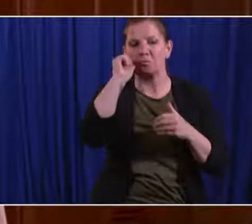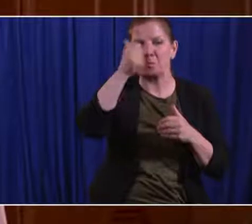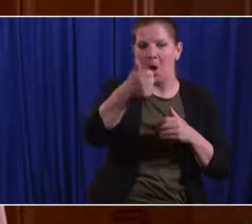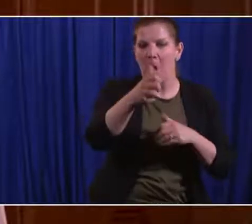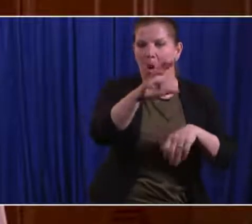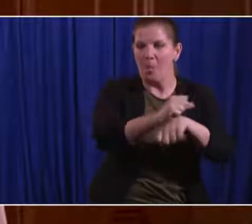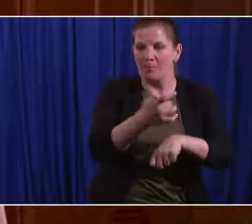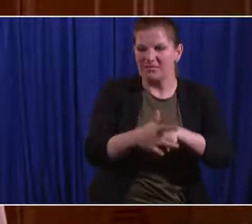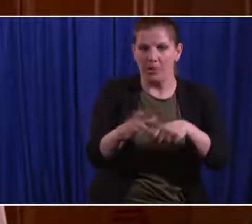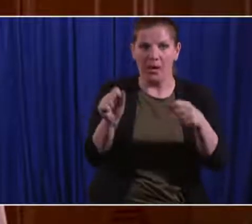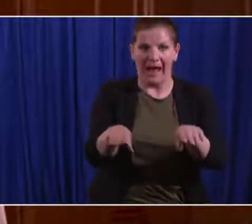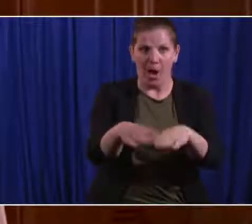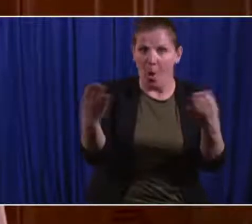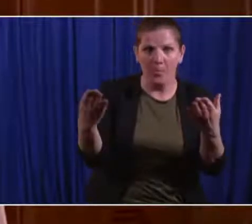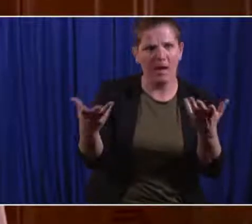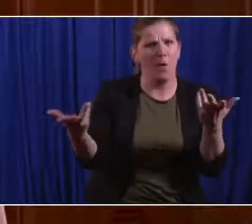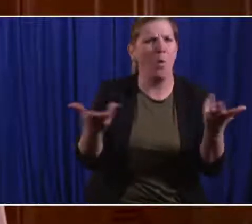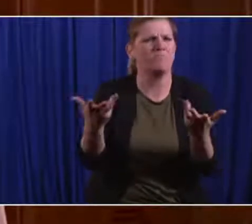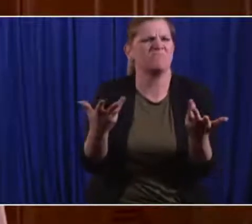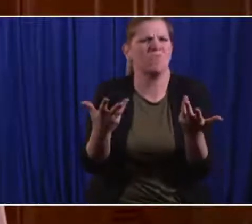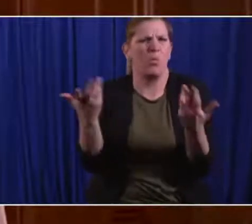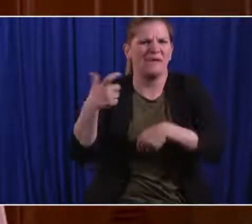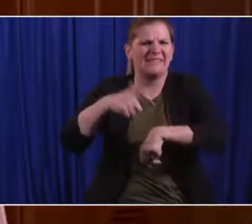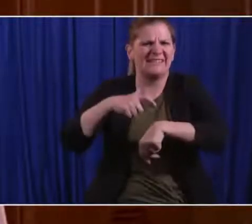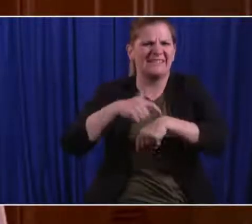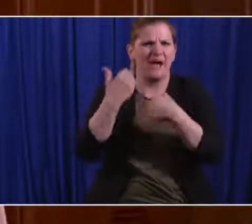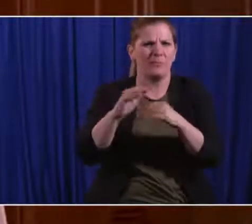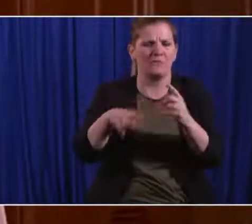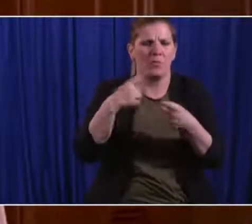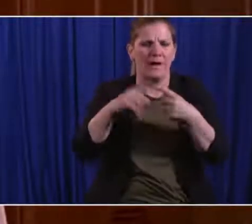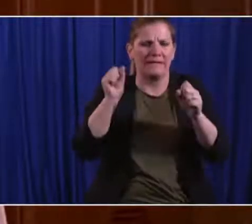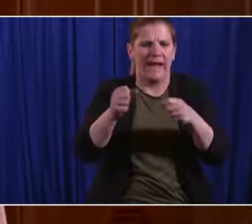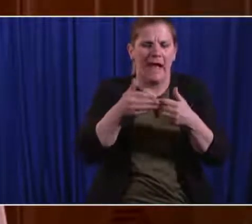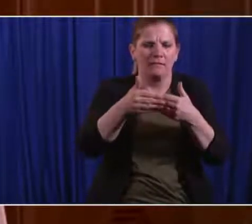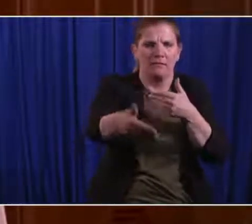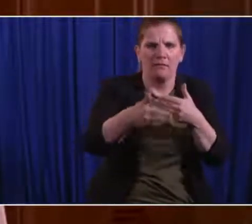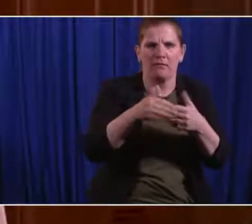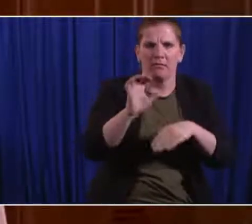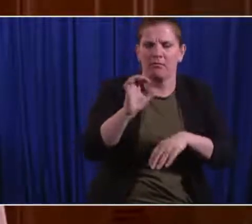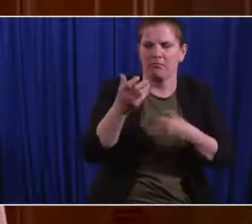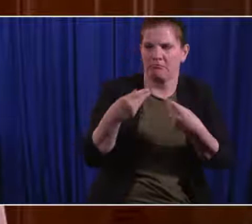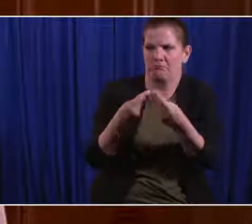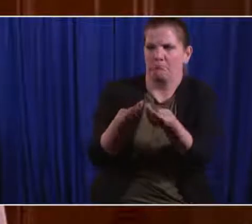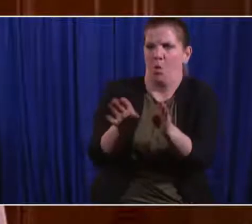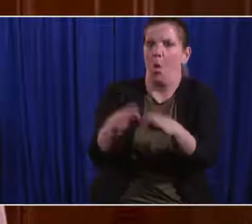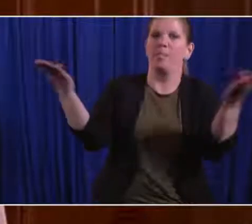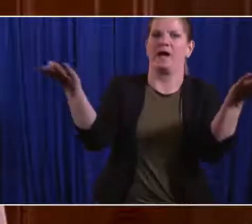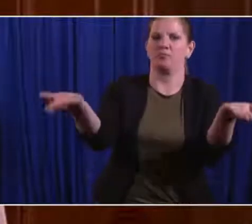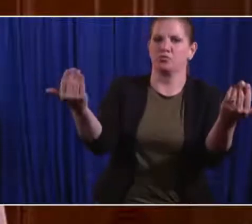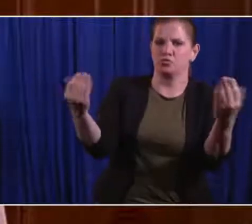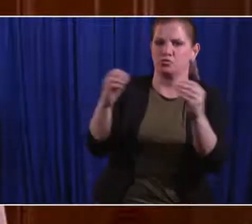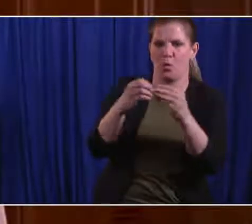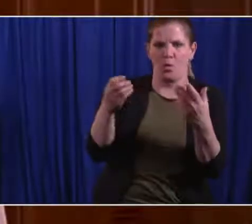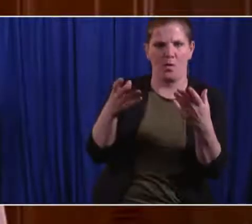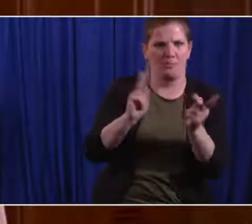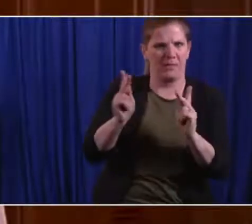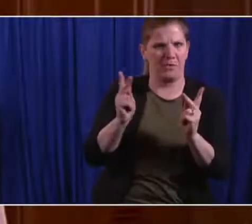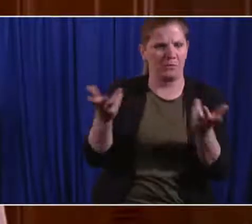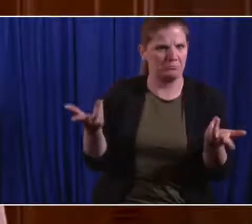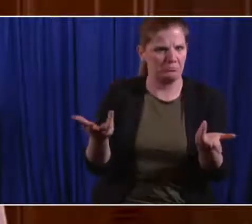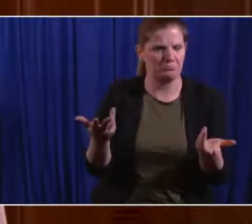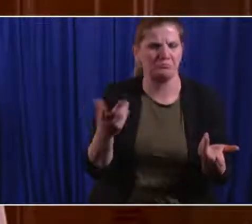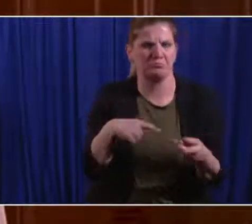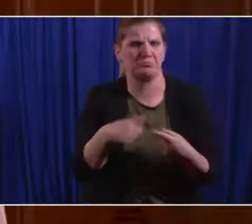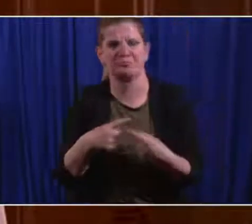they can vaccinate 39 and under? Well, I think, Randy, we have to start off with to state